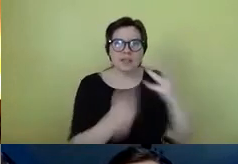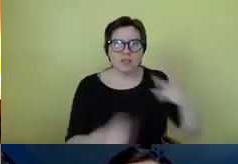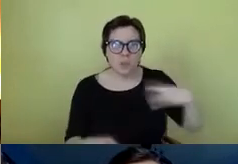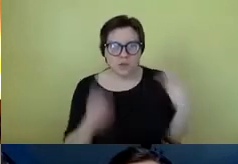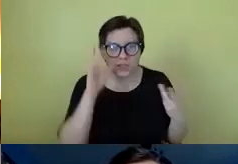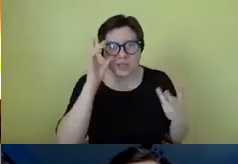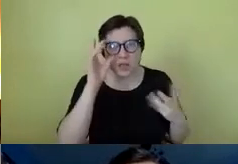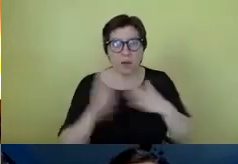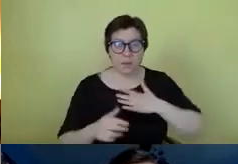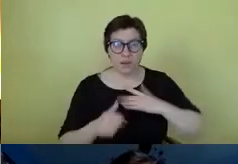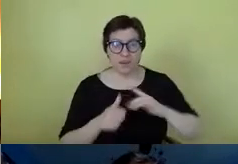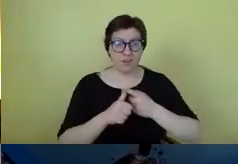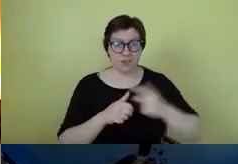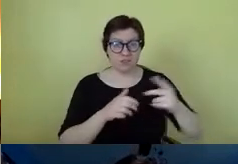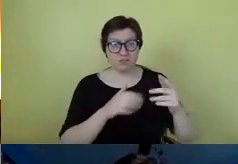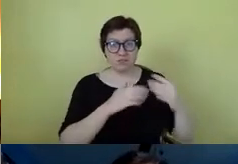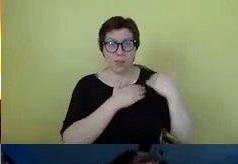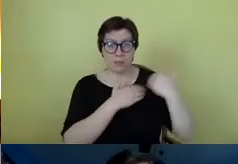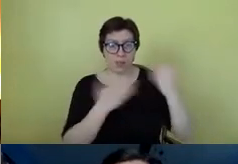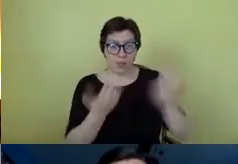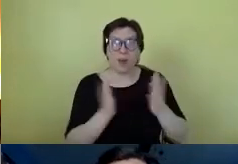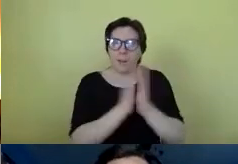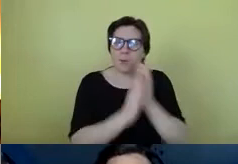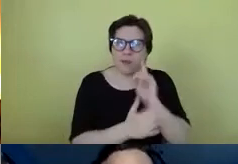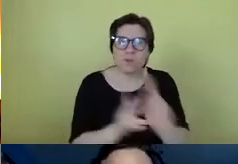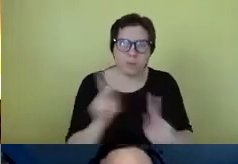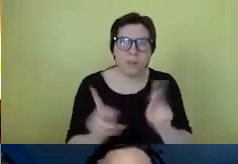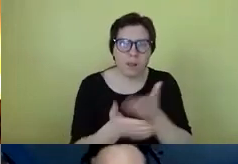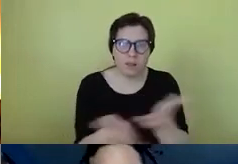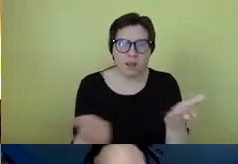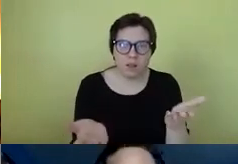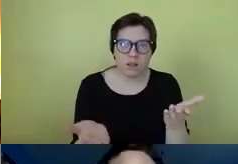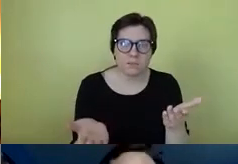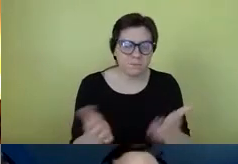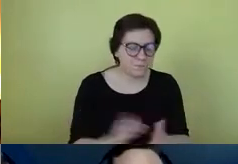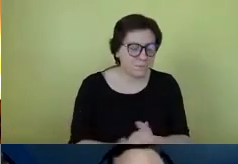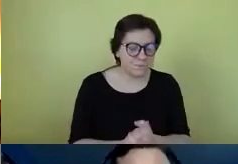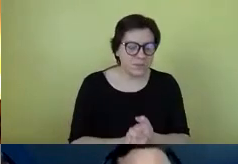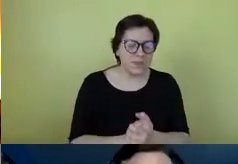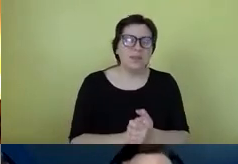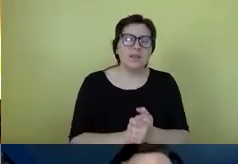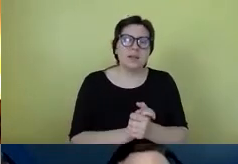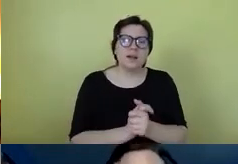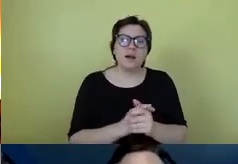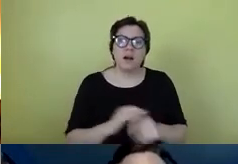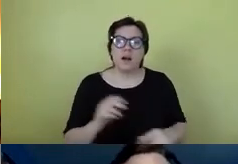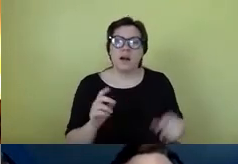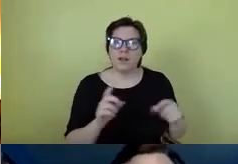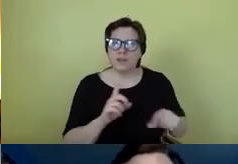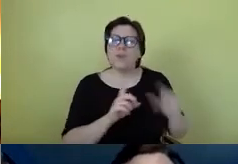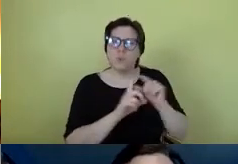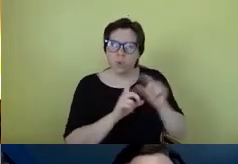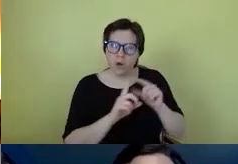first responsibilities is to pray for my people. And the word that I